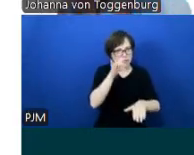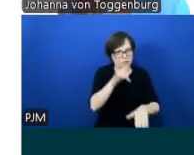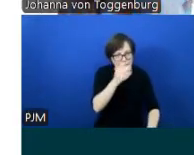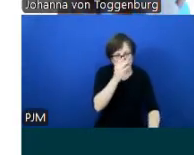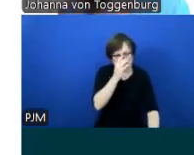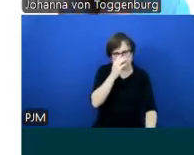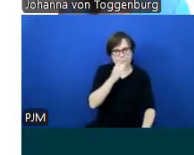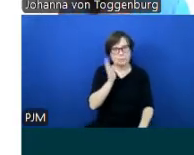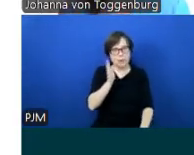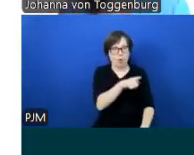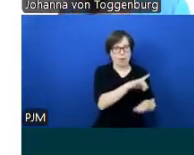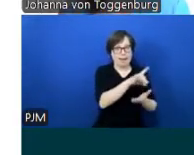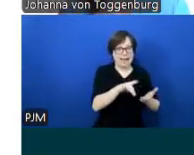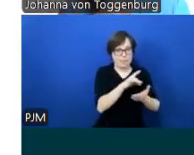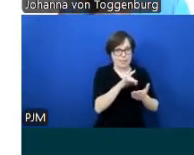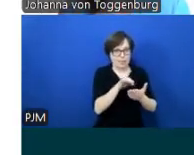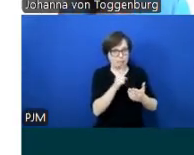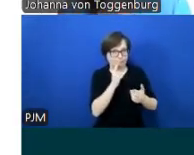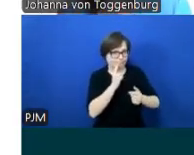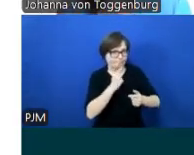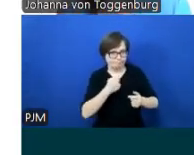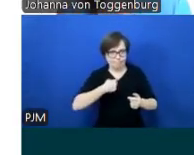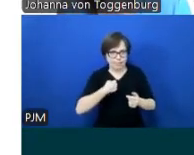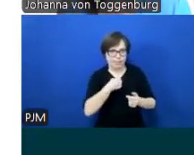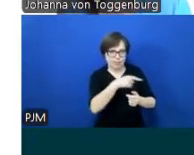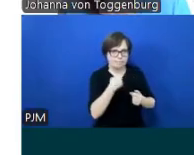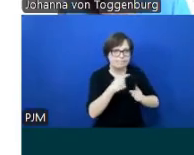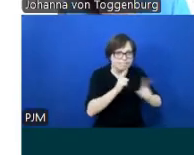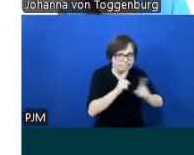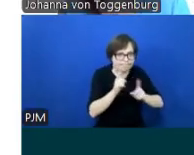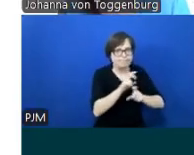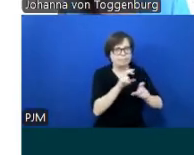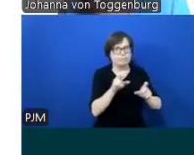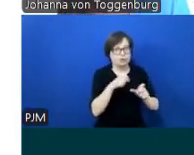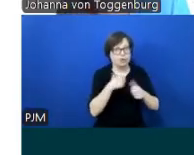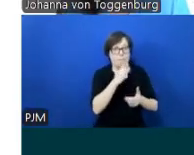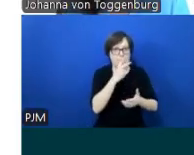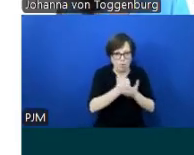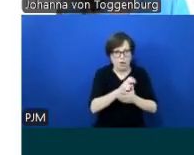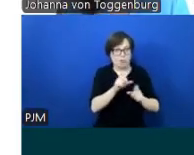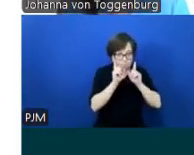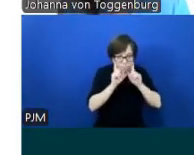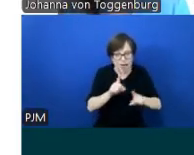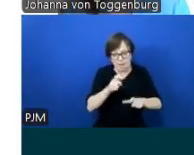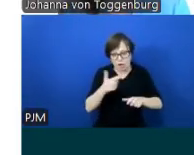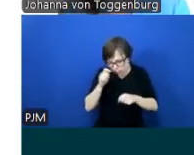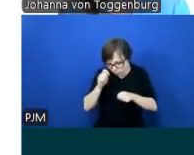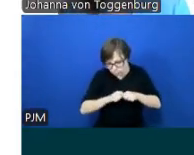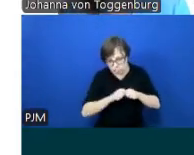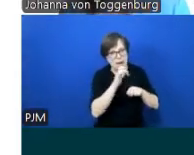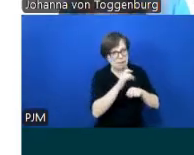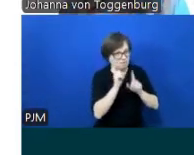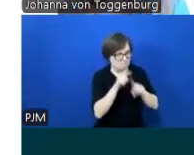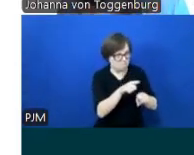to confirm that this is actually correct. And then we go towards prioritizing these